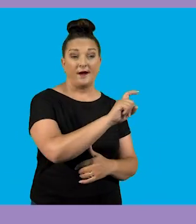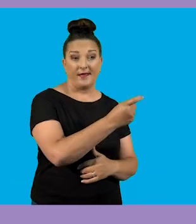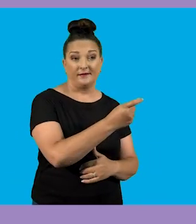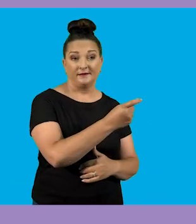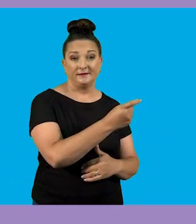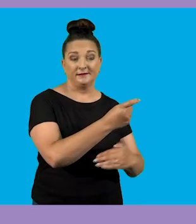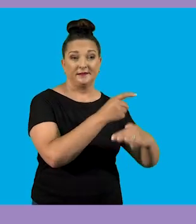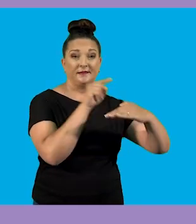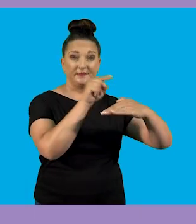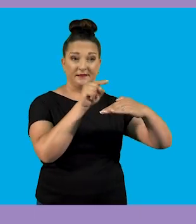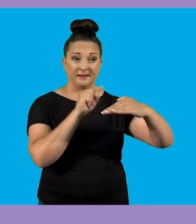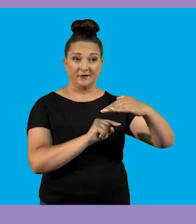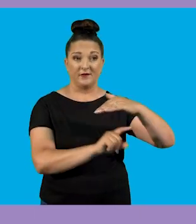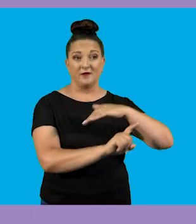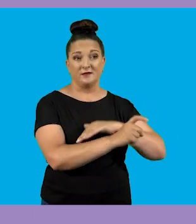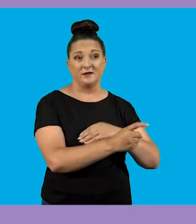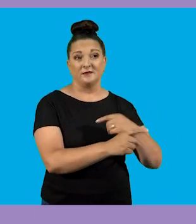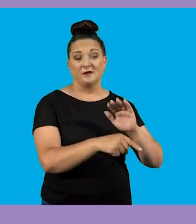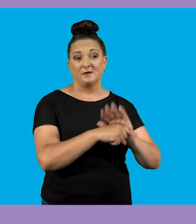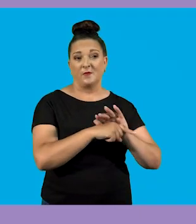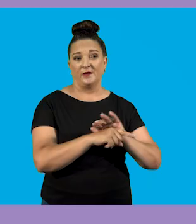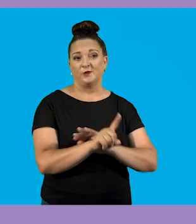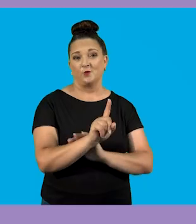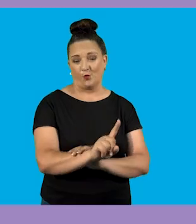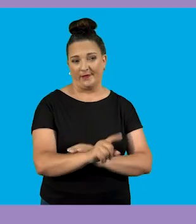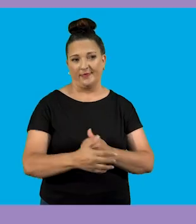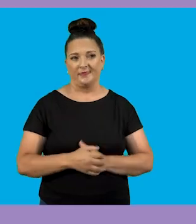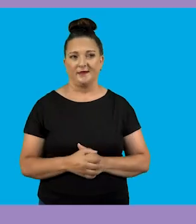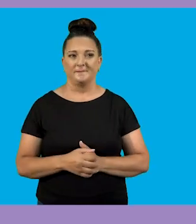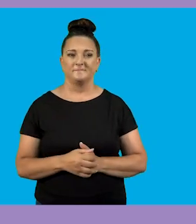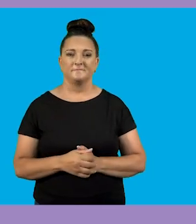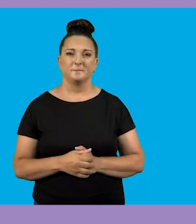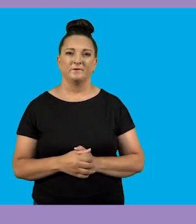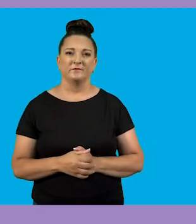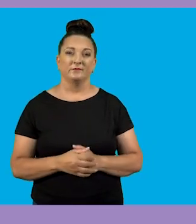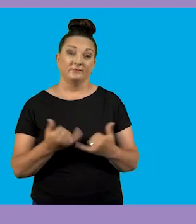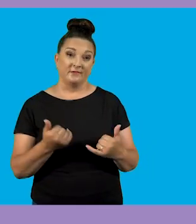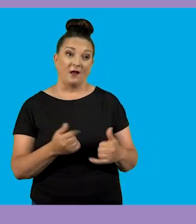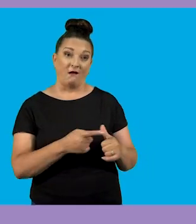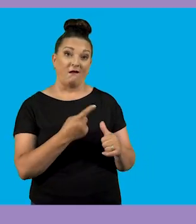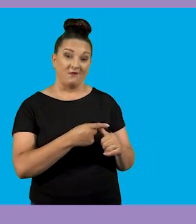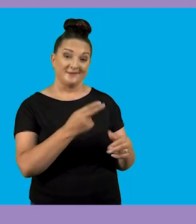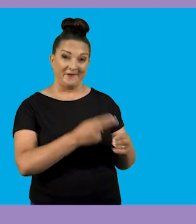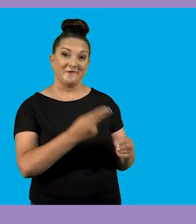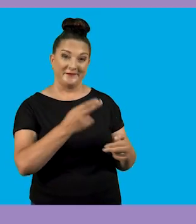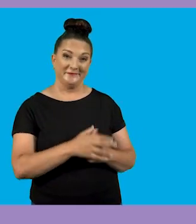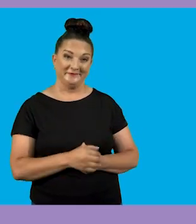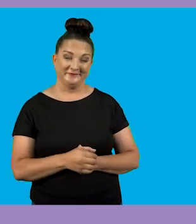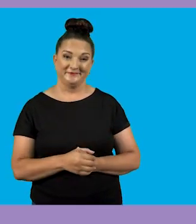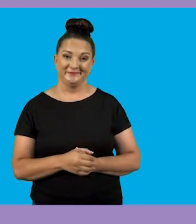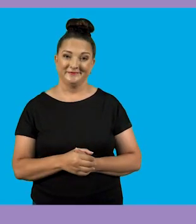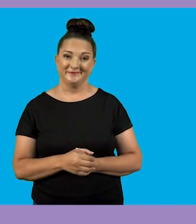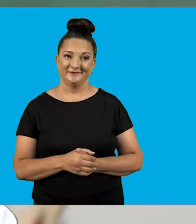We are left with x divided by x minus 1. And that will be our final